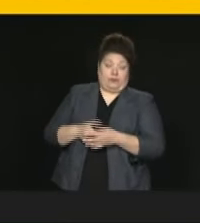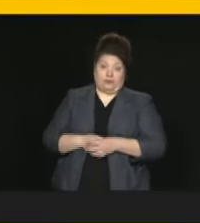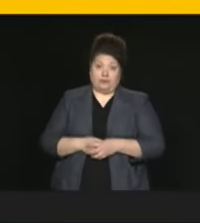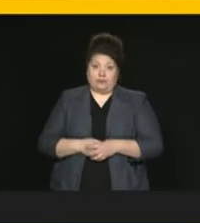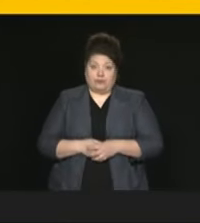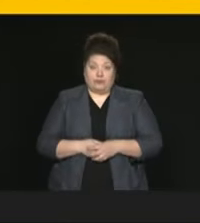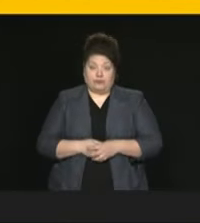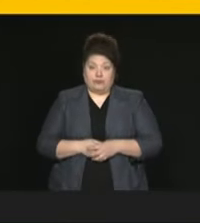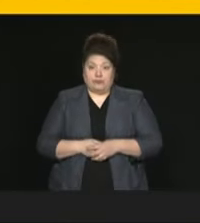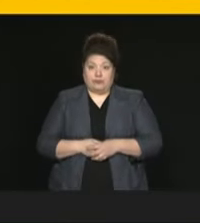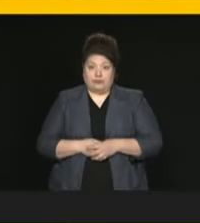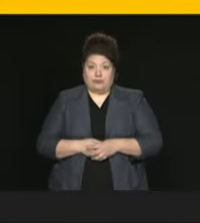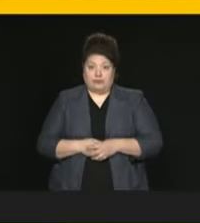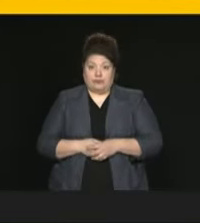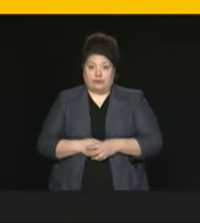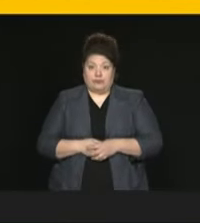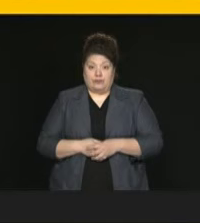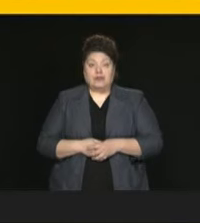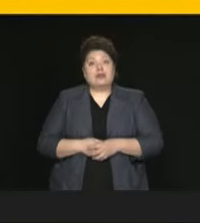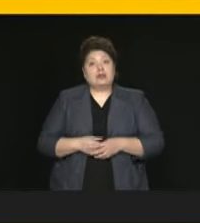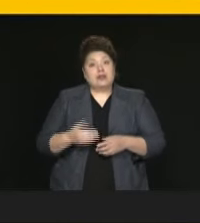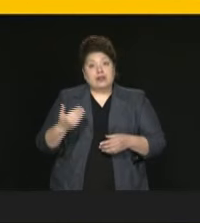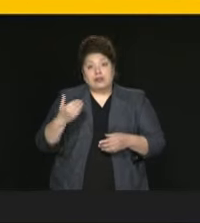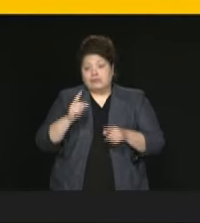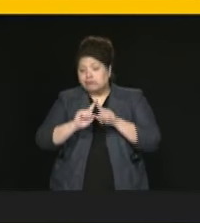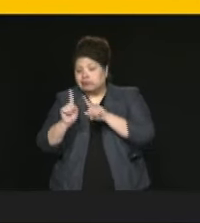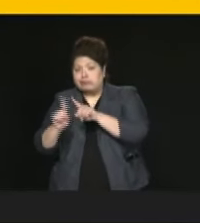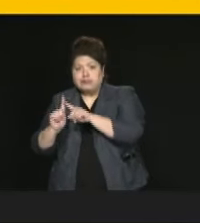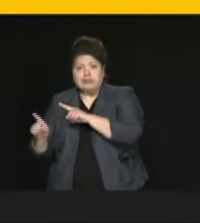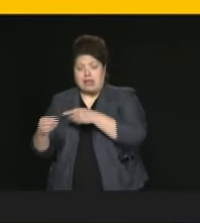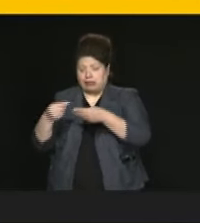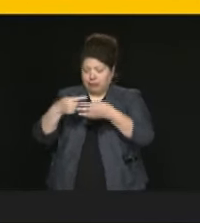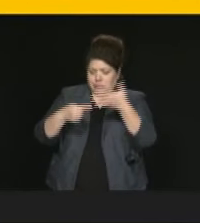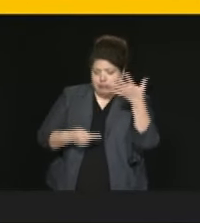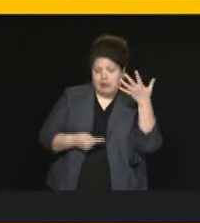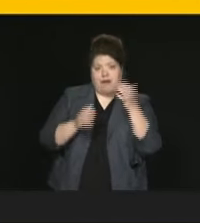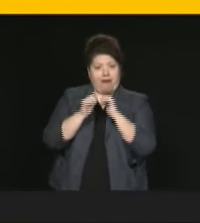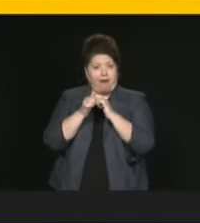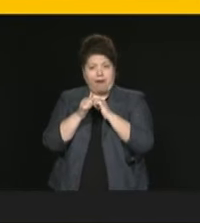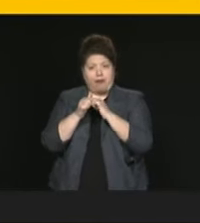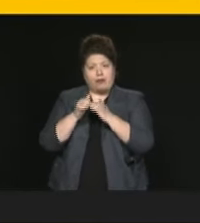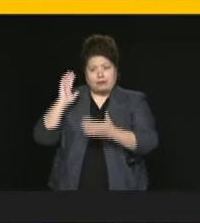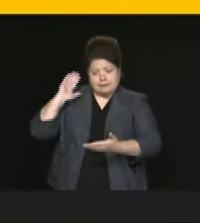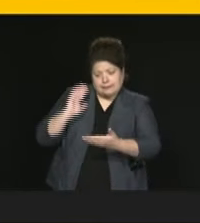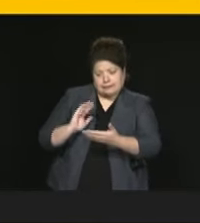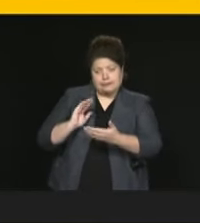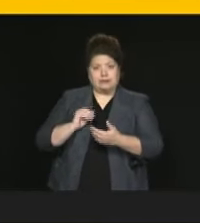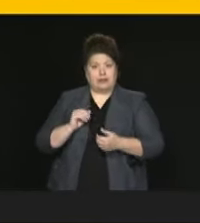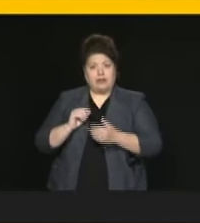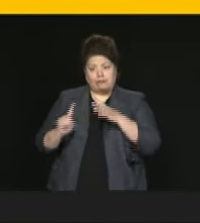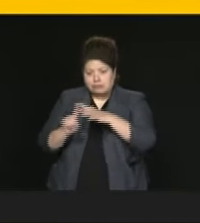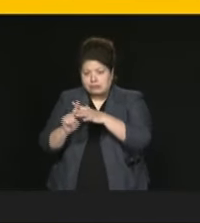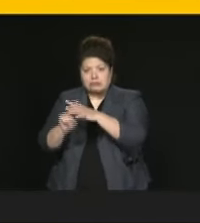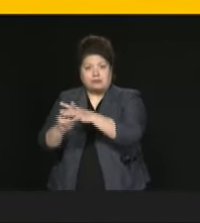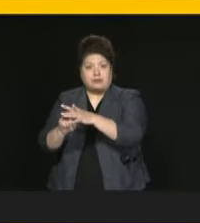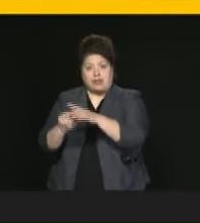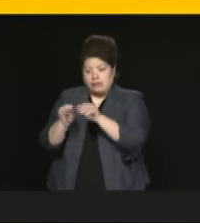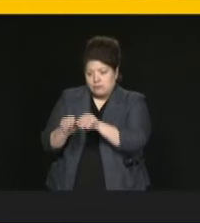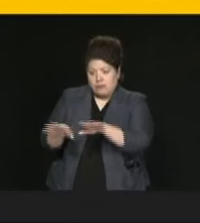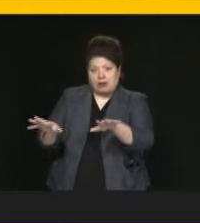A range of measures has been implemented in an effort to prevent the introduction and spread of COVID-19 in long-term care homes.